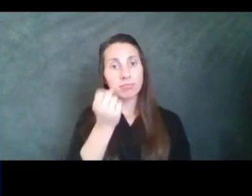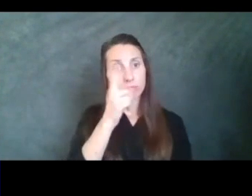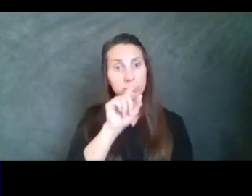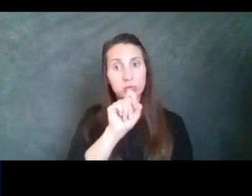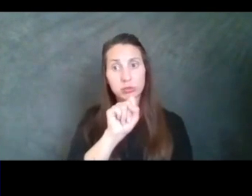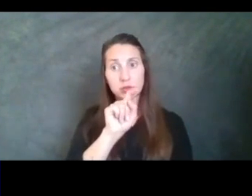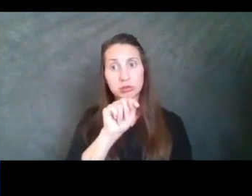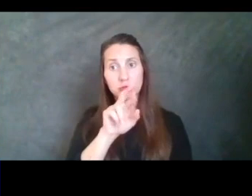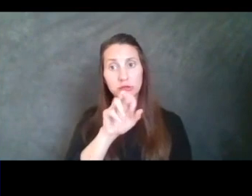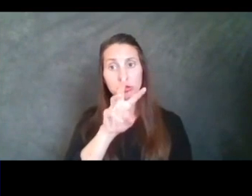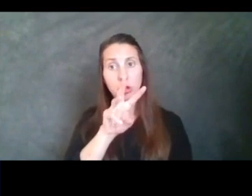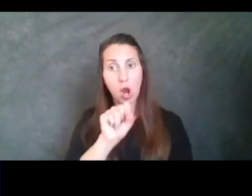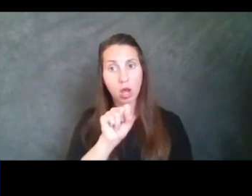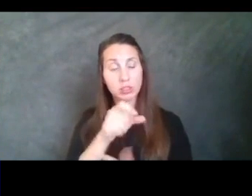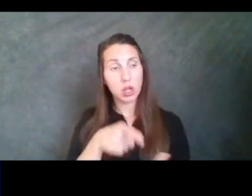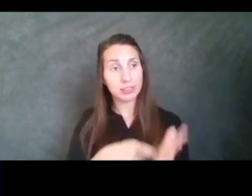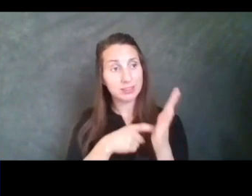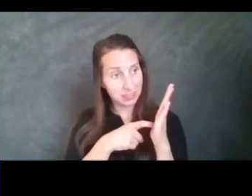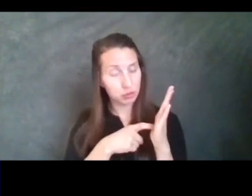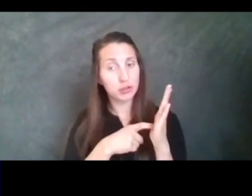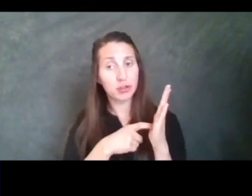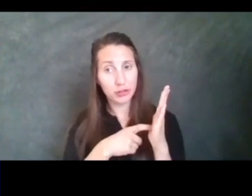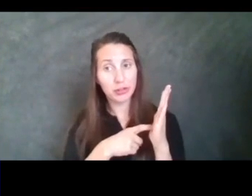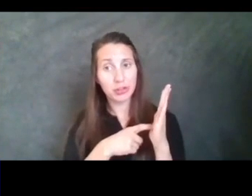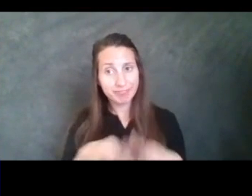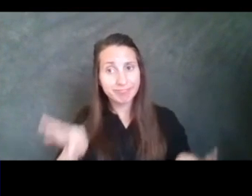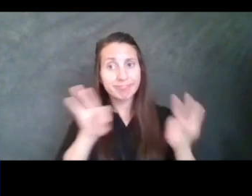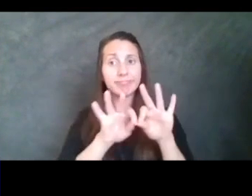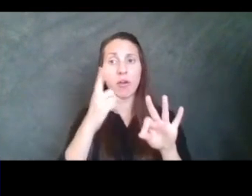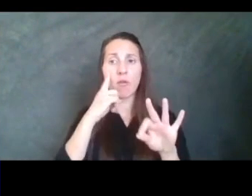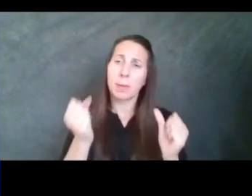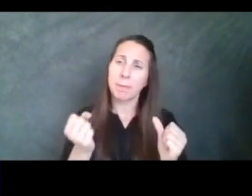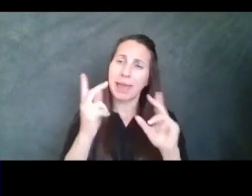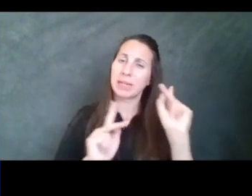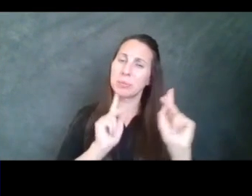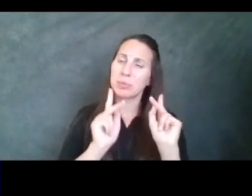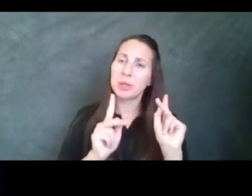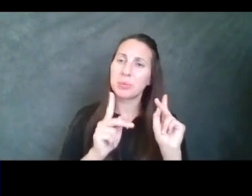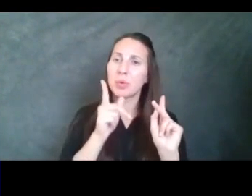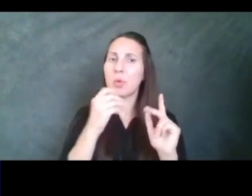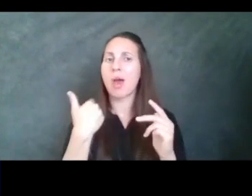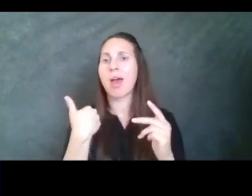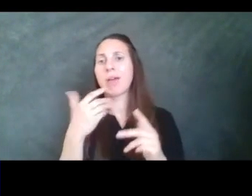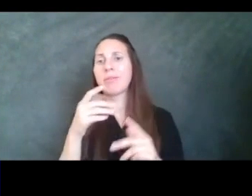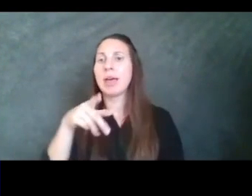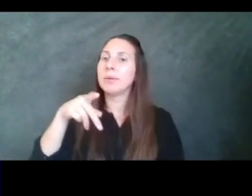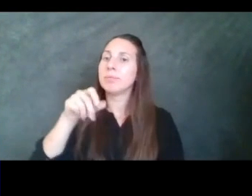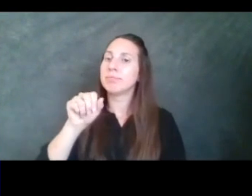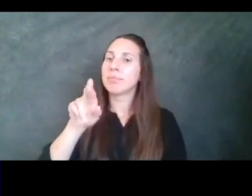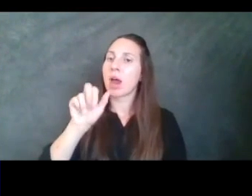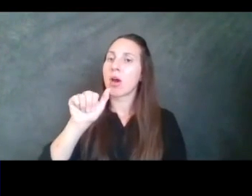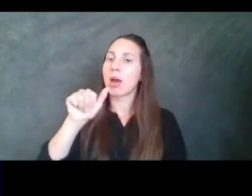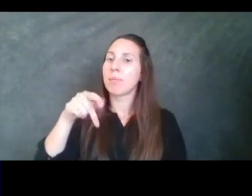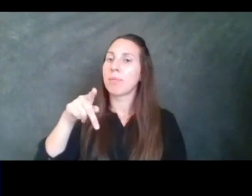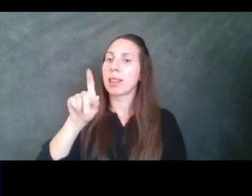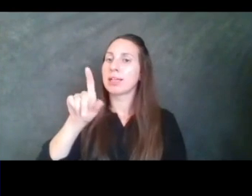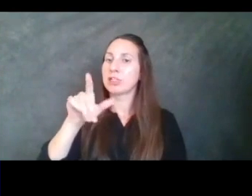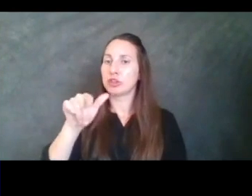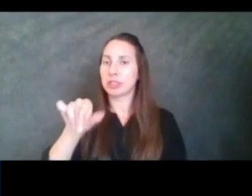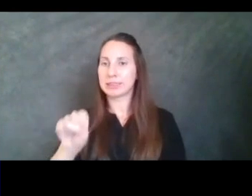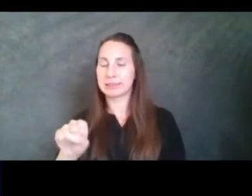folks that are paraplegics, have dexterity issues, need straws in order